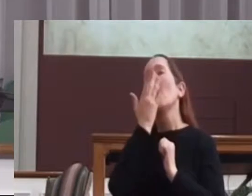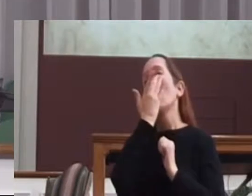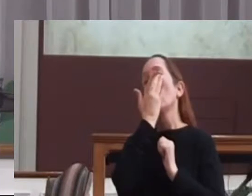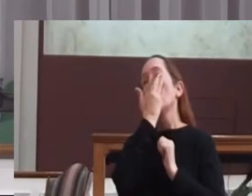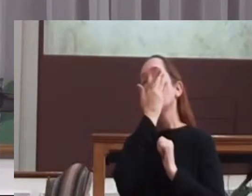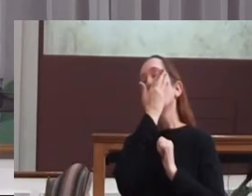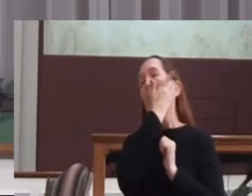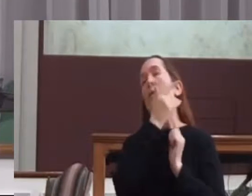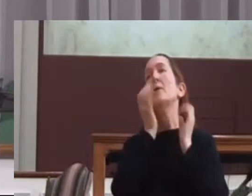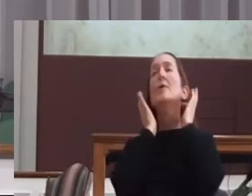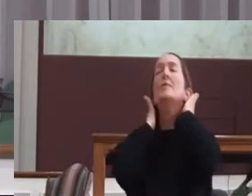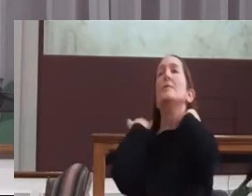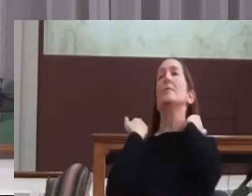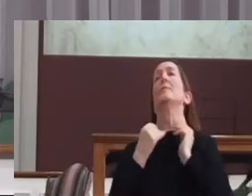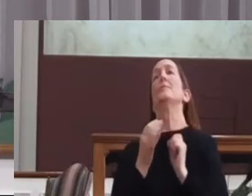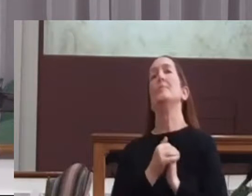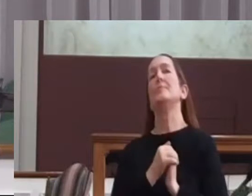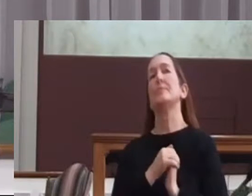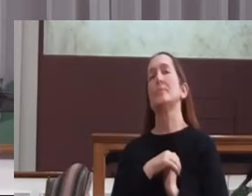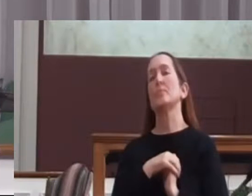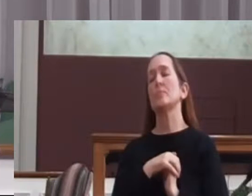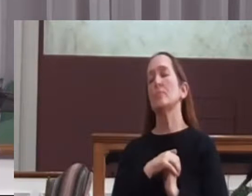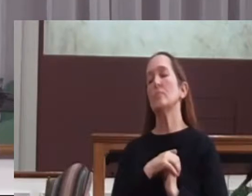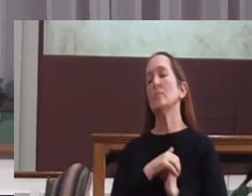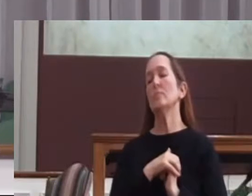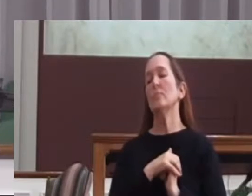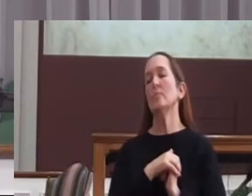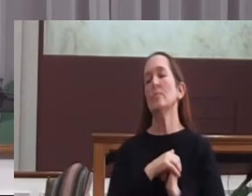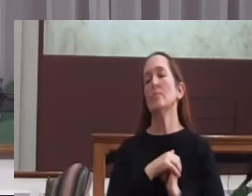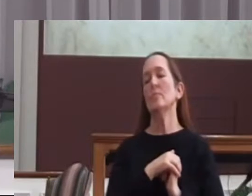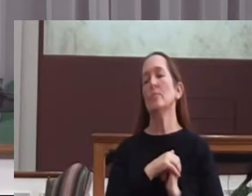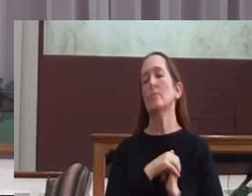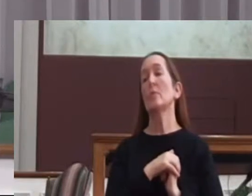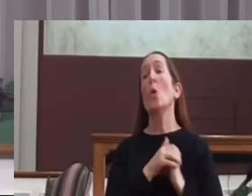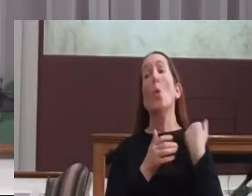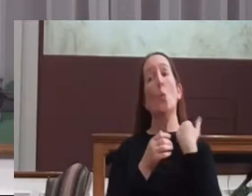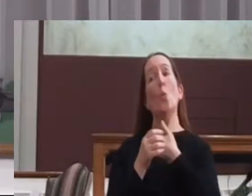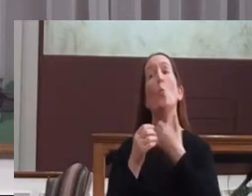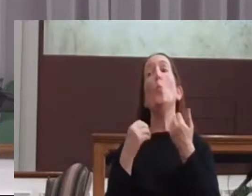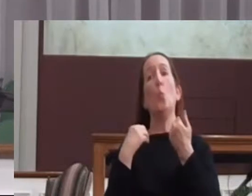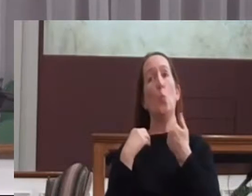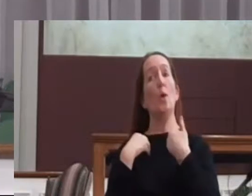being a qualification of the right of life either. After all,